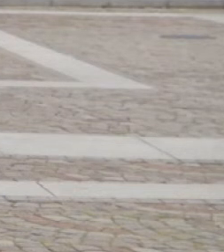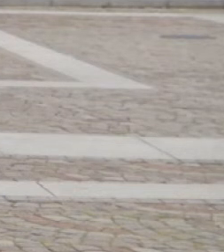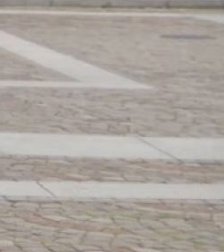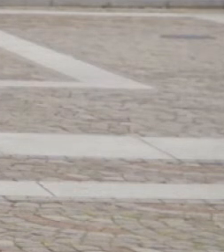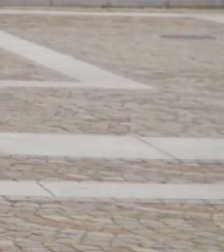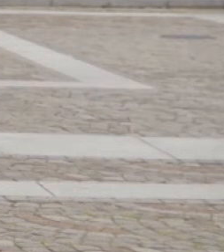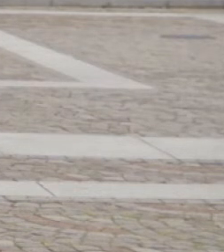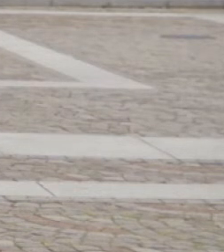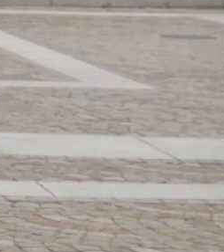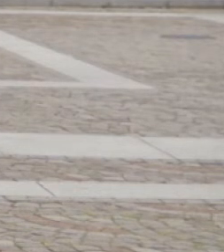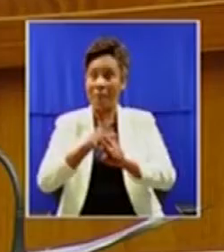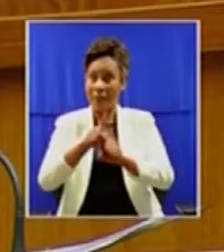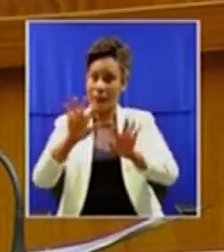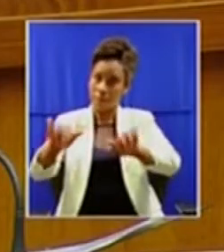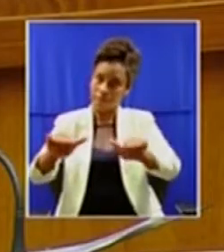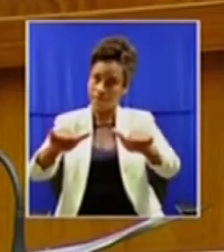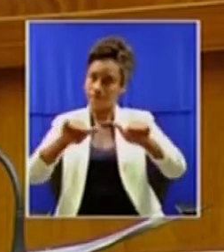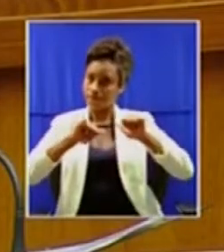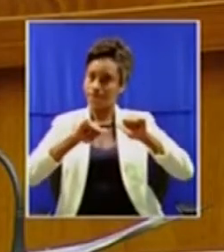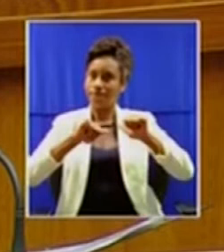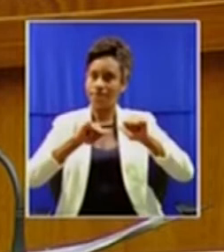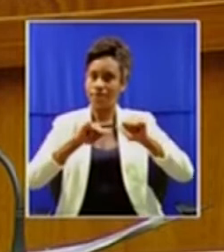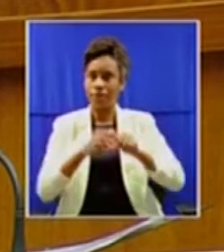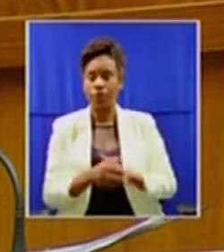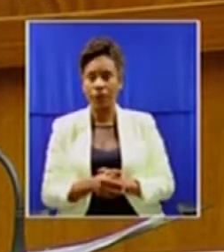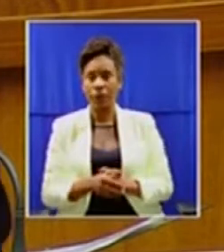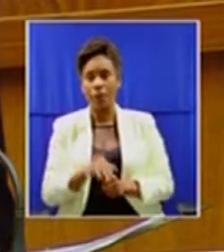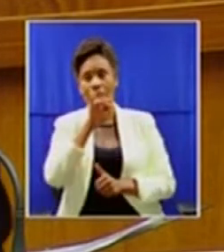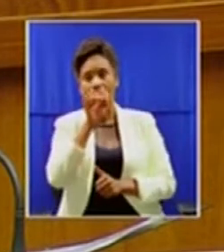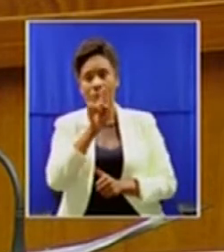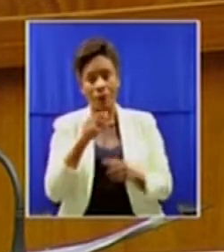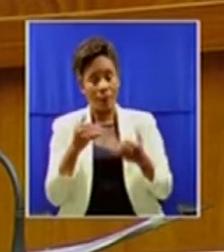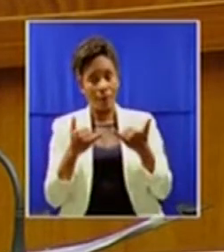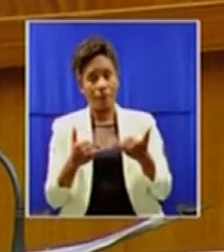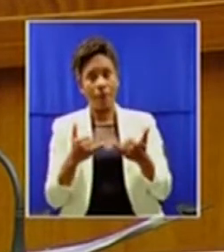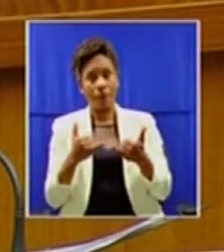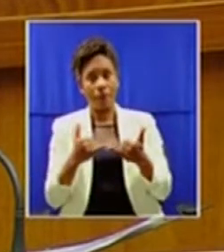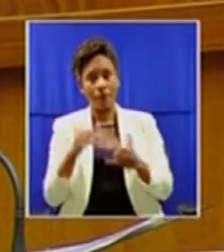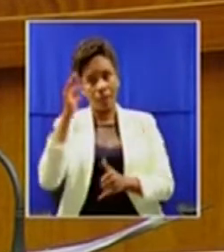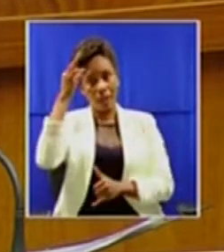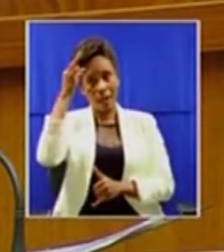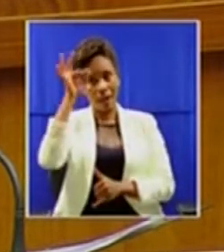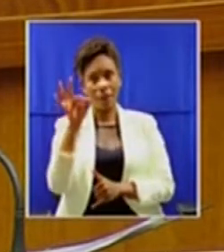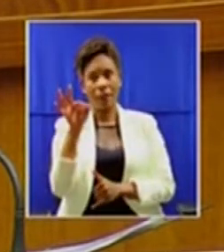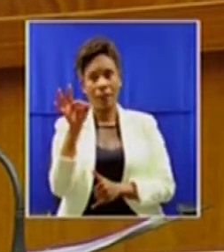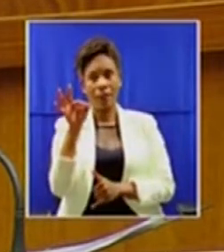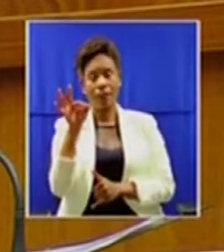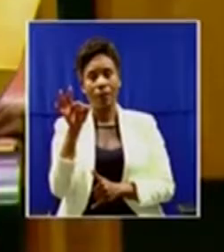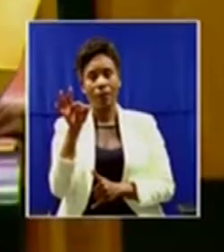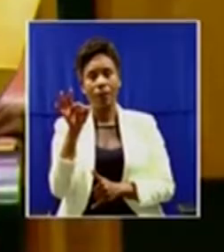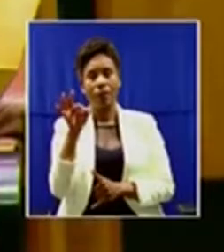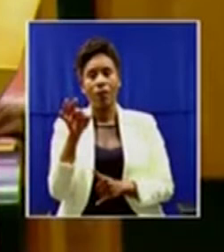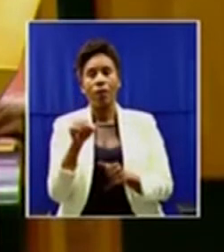soewereine skuldkrisis beland nie. Therefore, today, government sets out an active set of